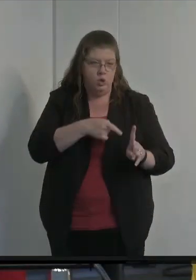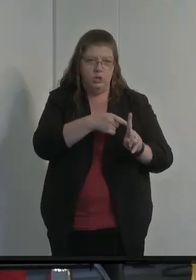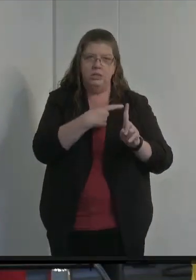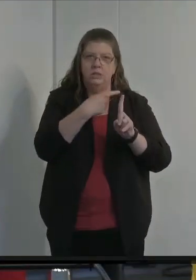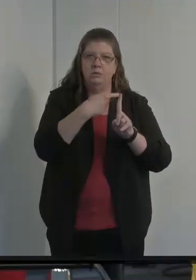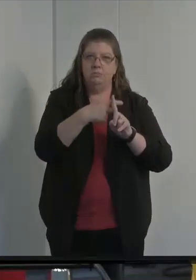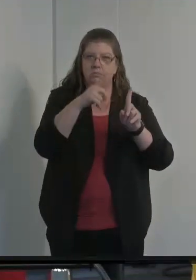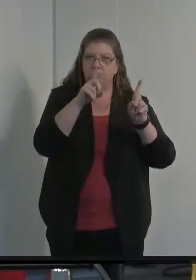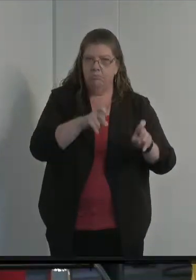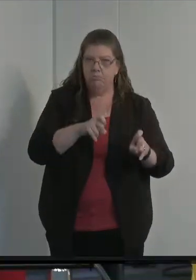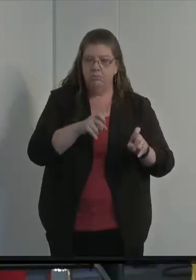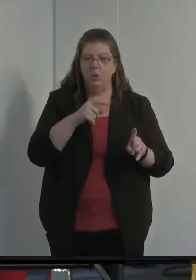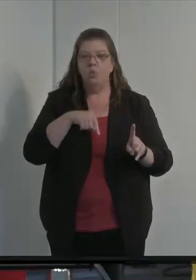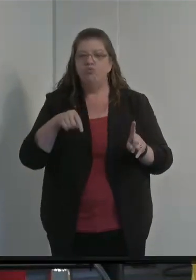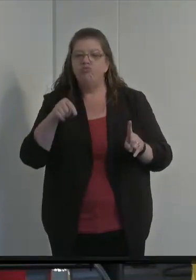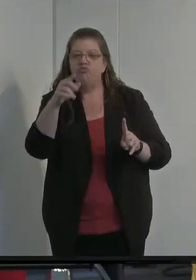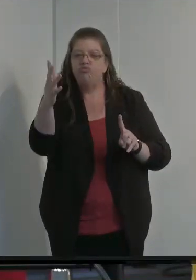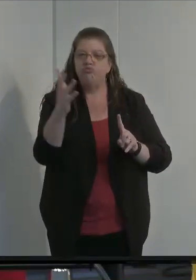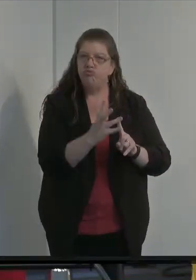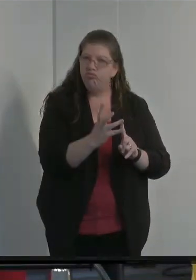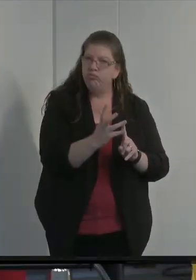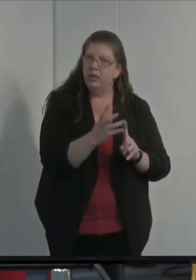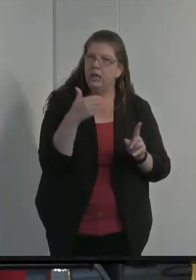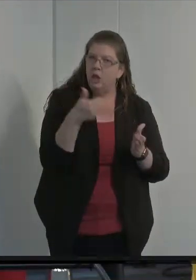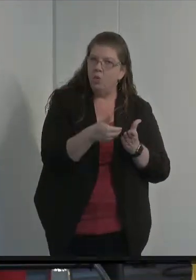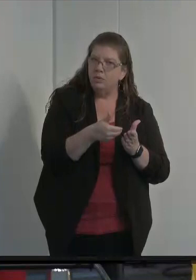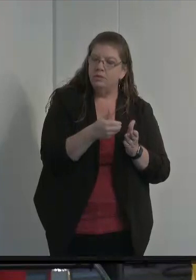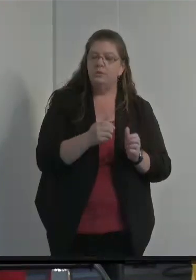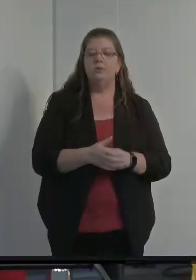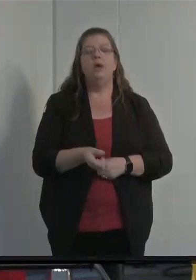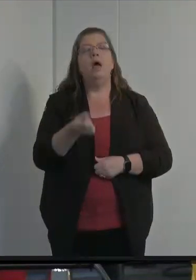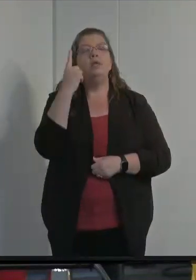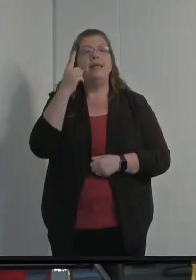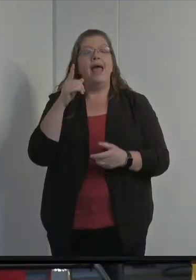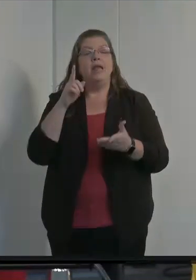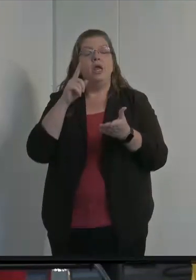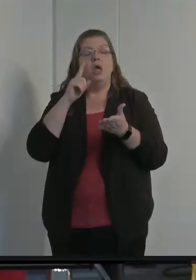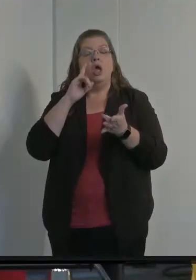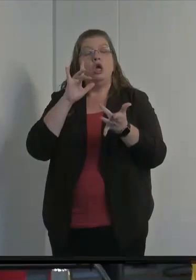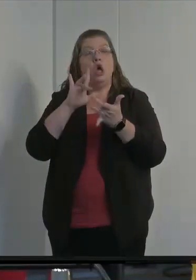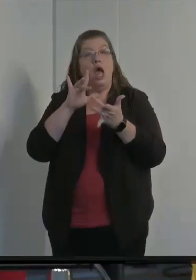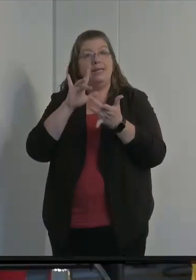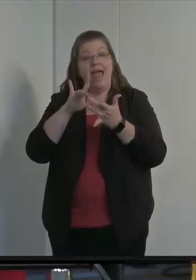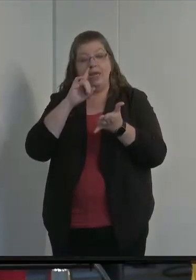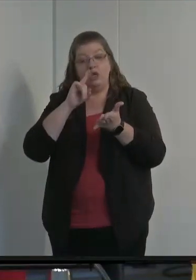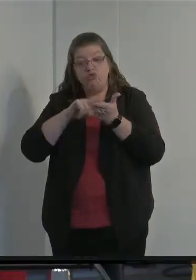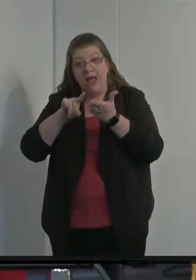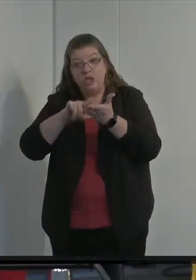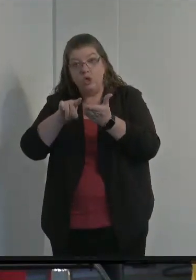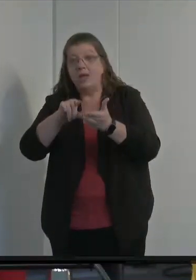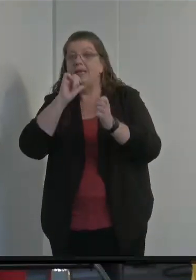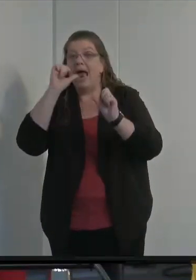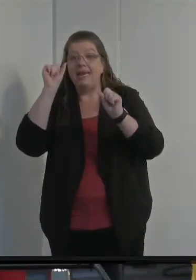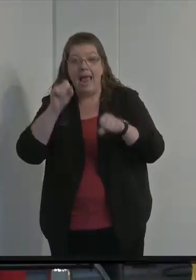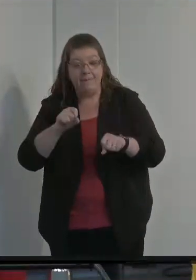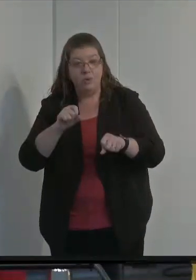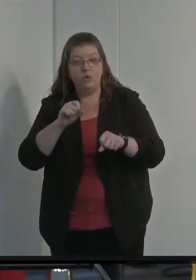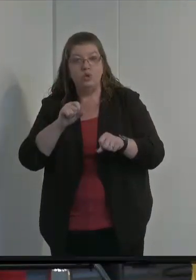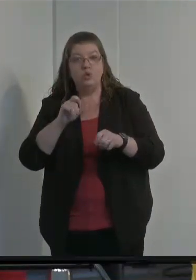person. While contact tracers are not able to reach a small percent of those testing